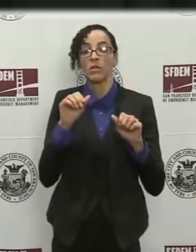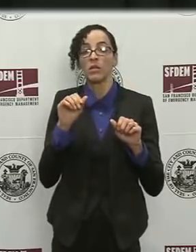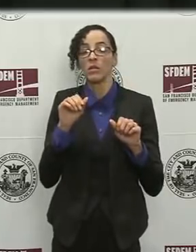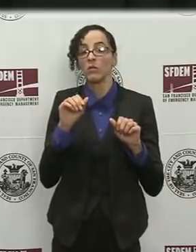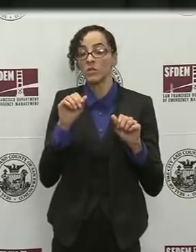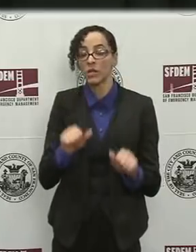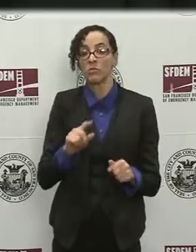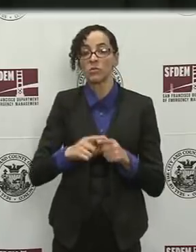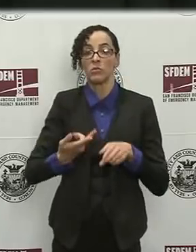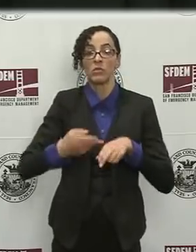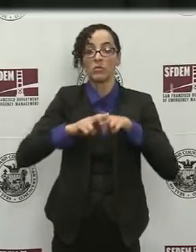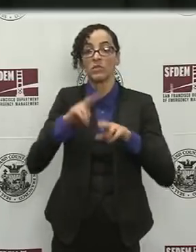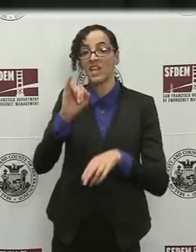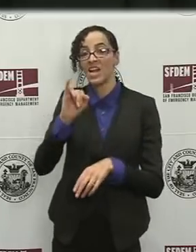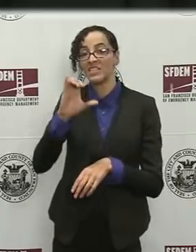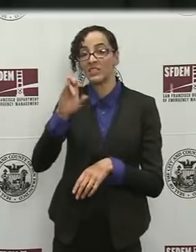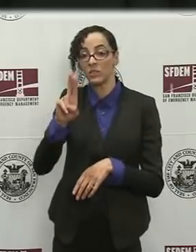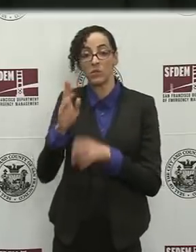from